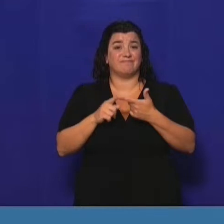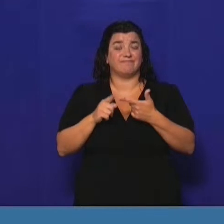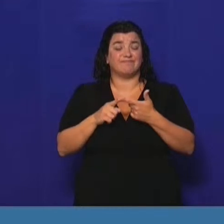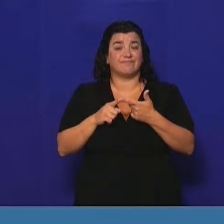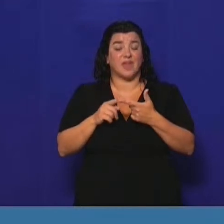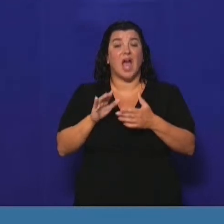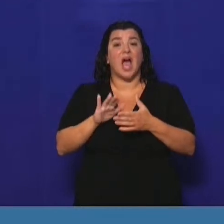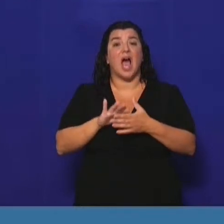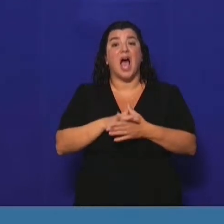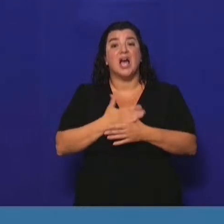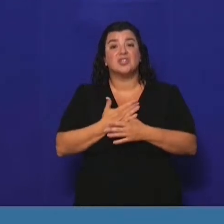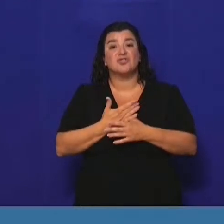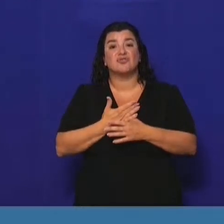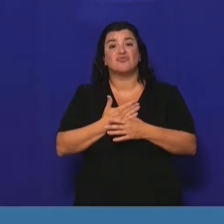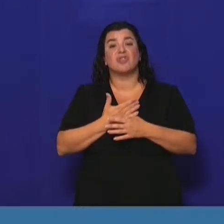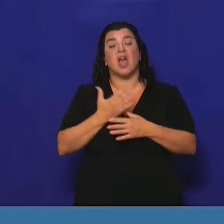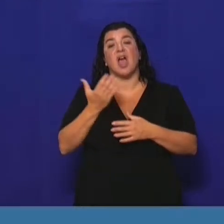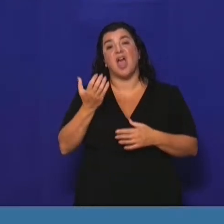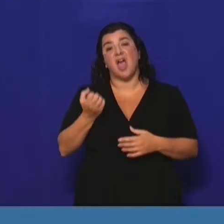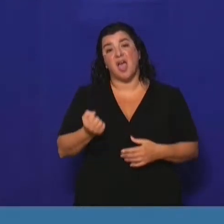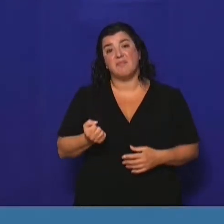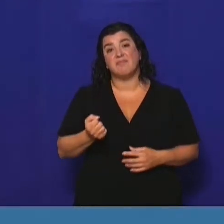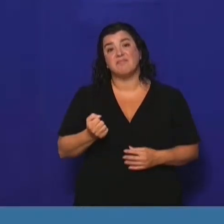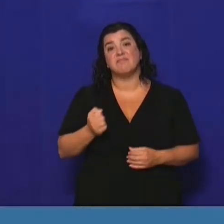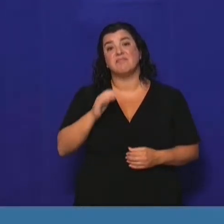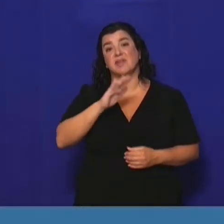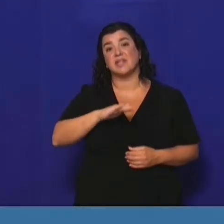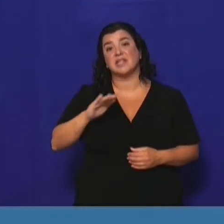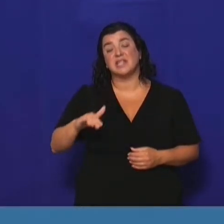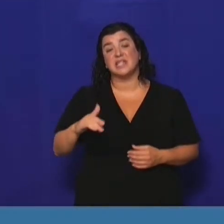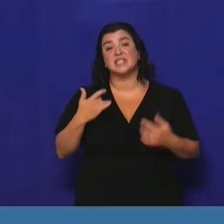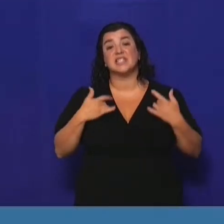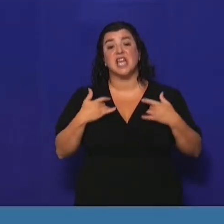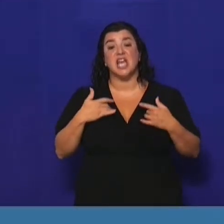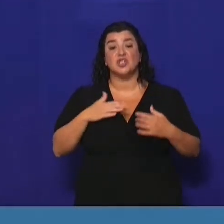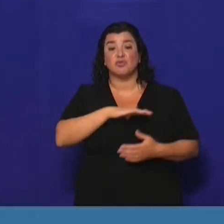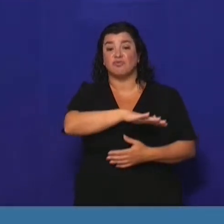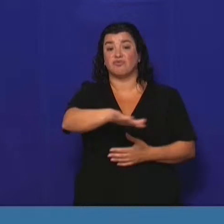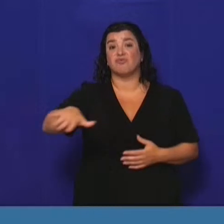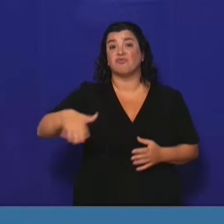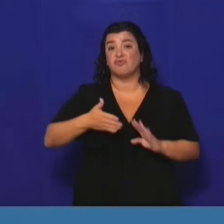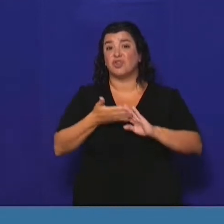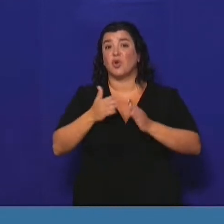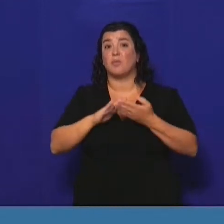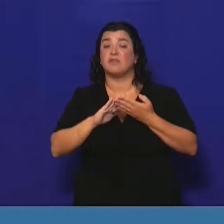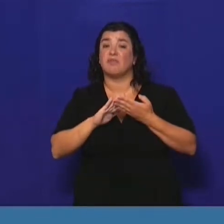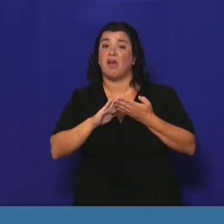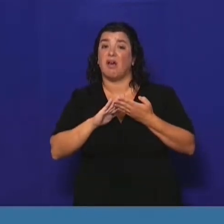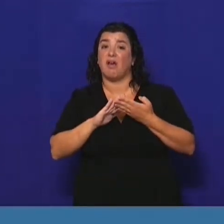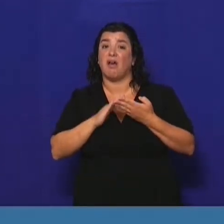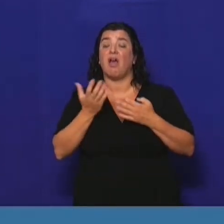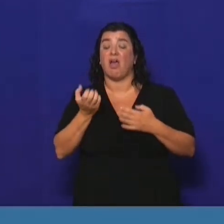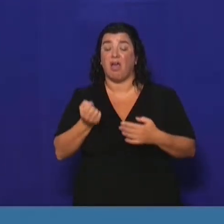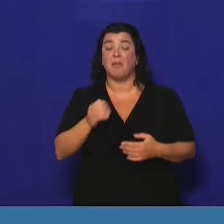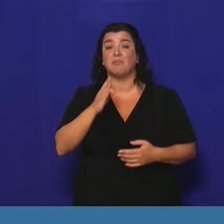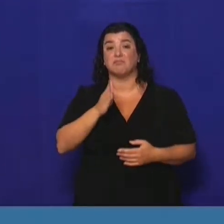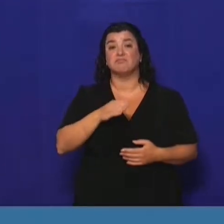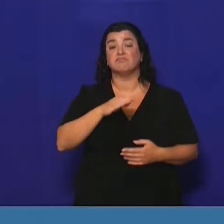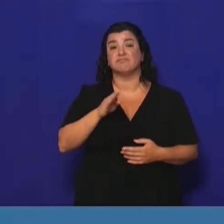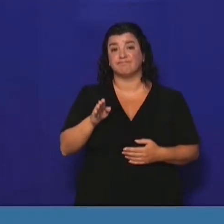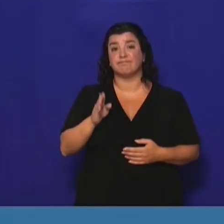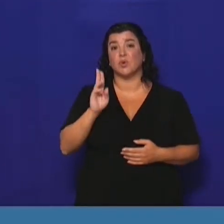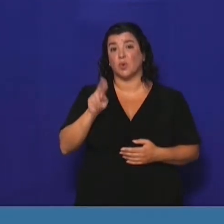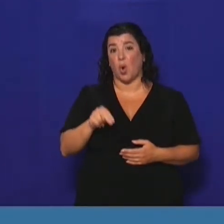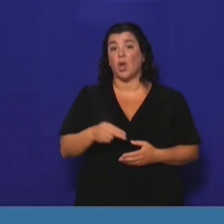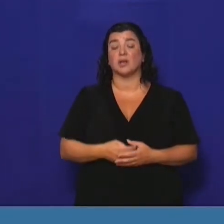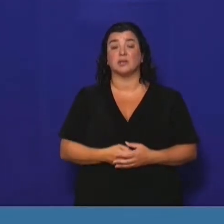numru minnhom li kienu wkoll nies li jgħixu fil-komunità, jiġri kellna numru ta' mwiet minn persuni li jgħixu fil-komunità